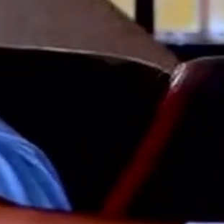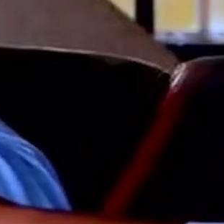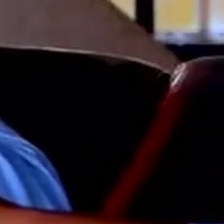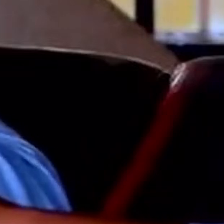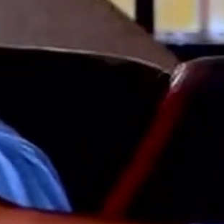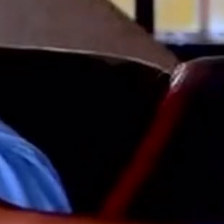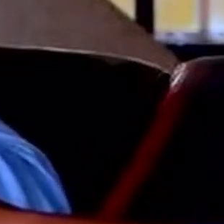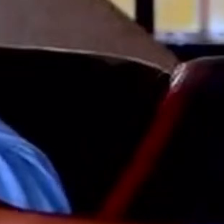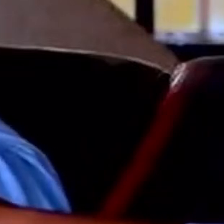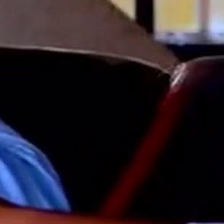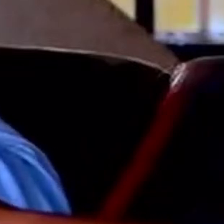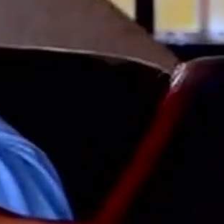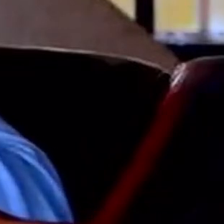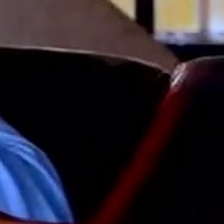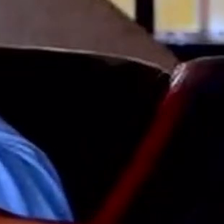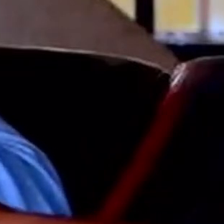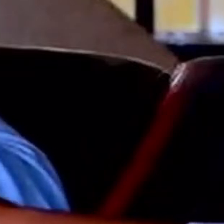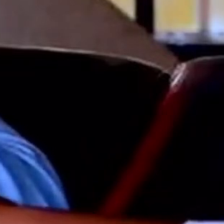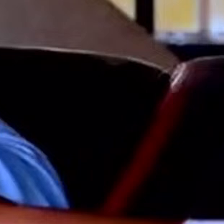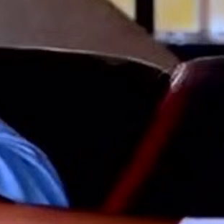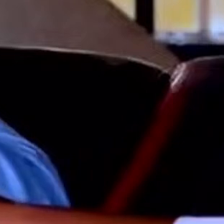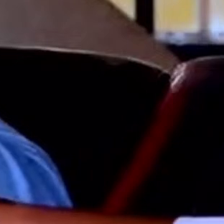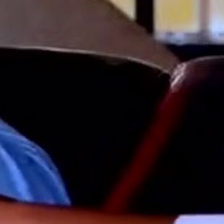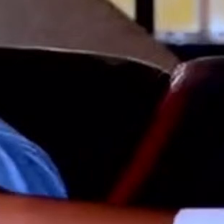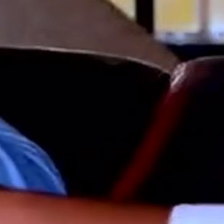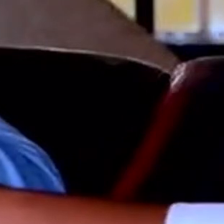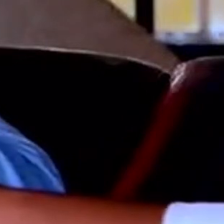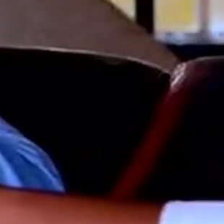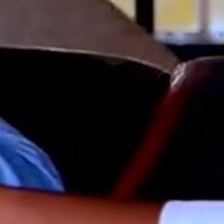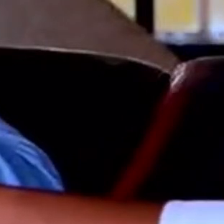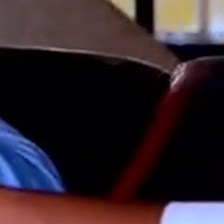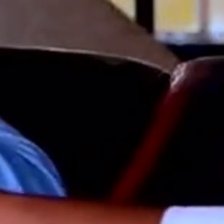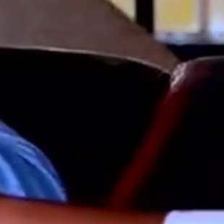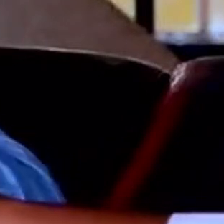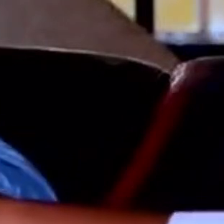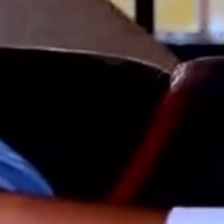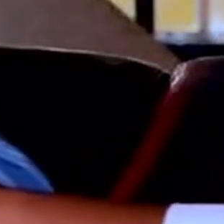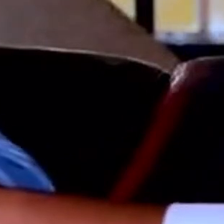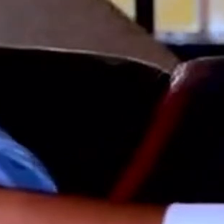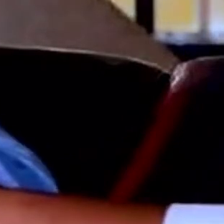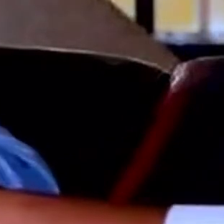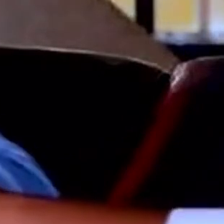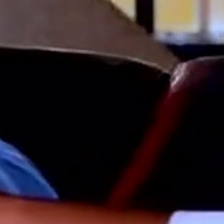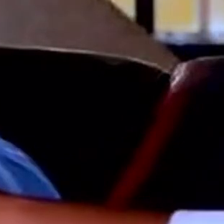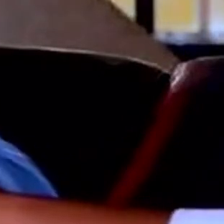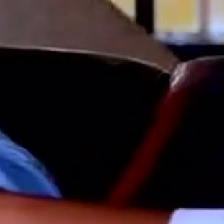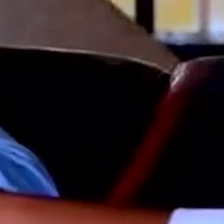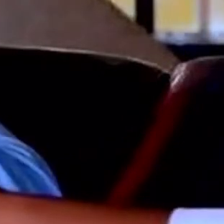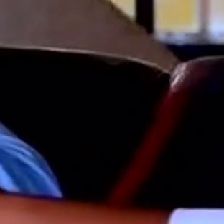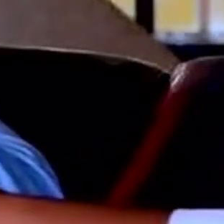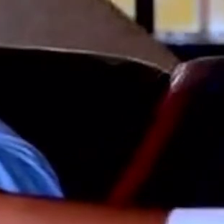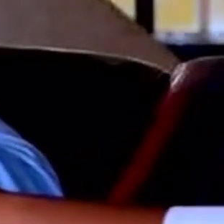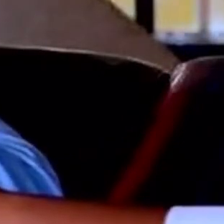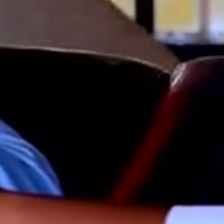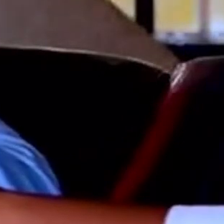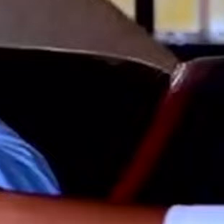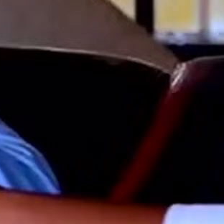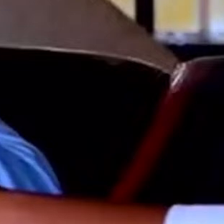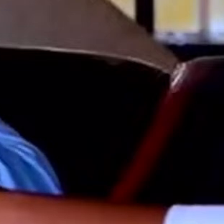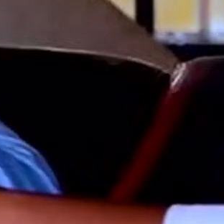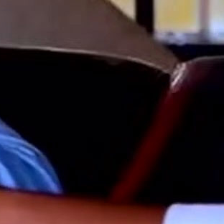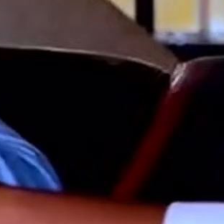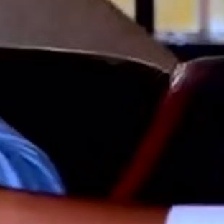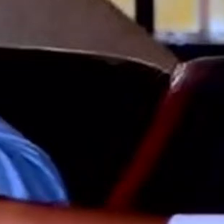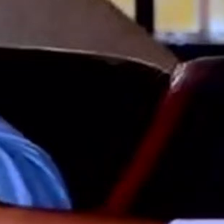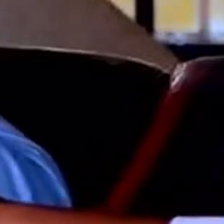of the Republic of Zambia, regardless of who is there today. And so we need to work together, lobby development together